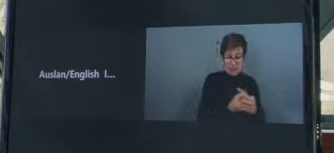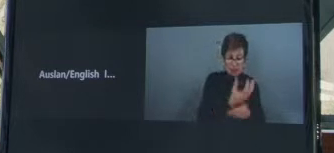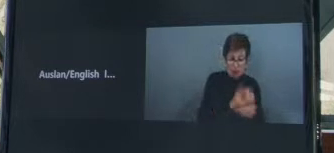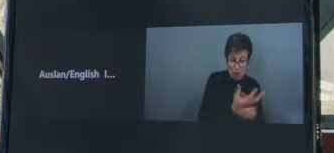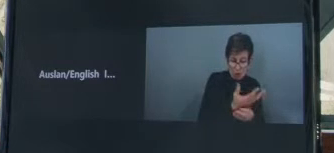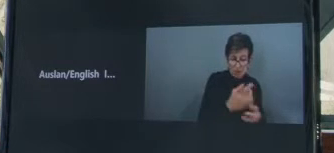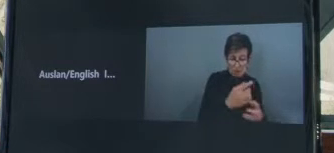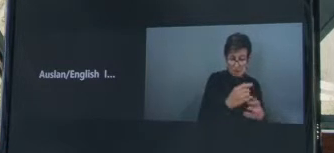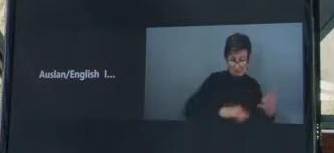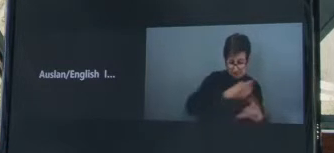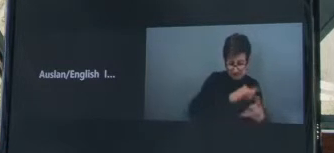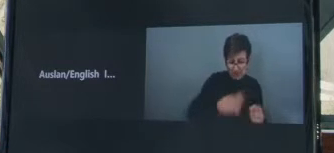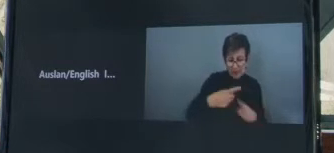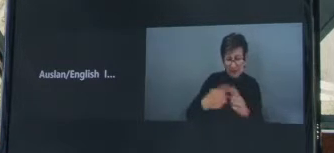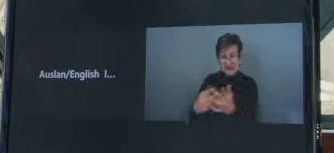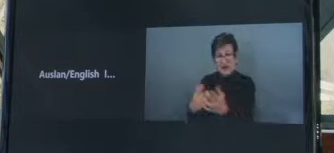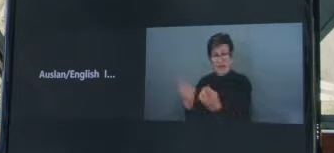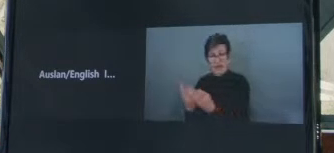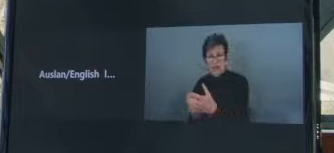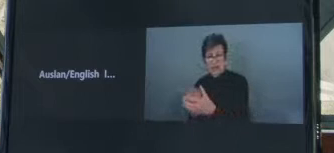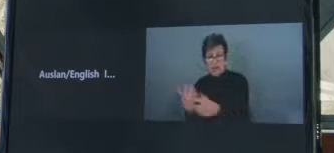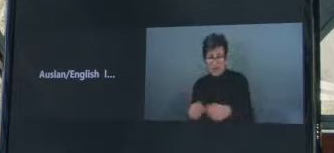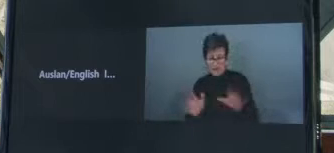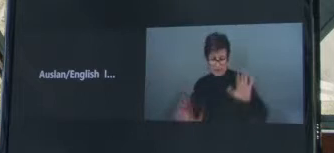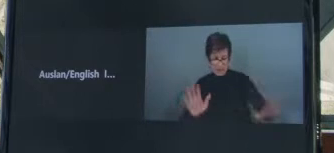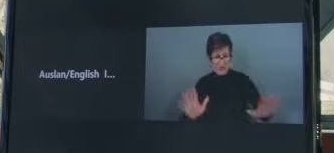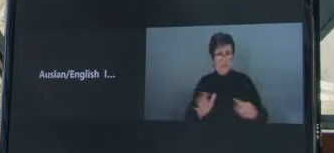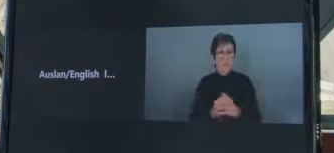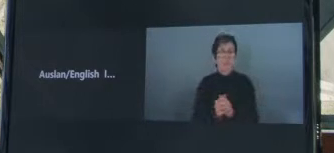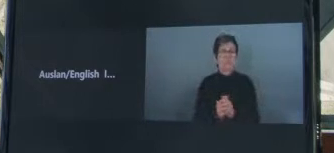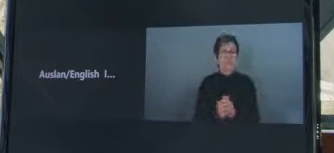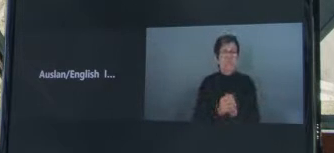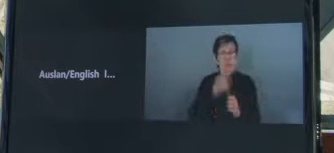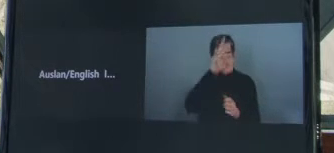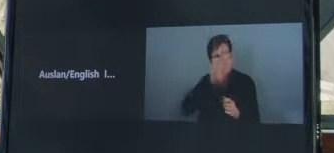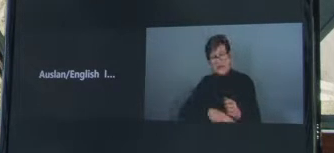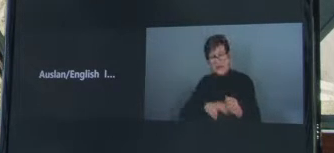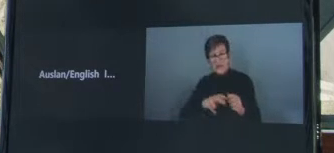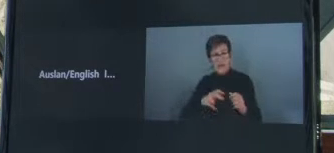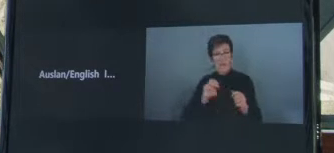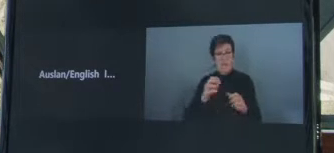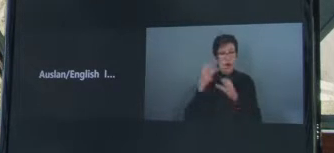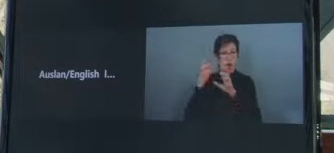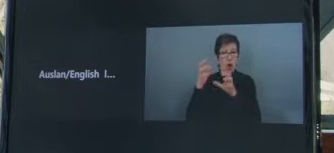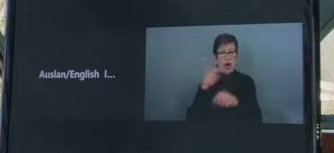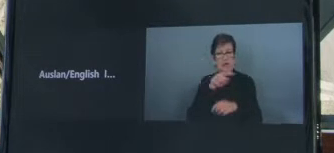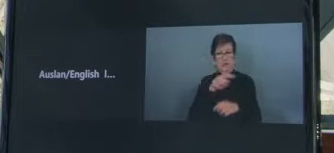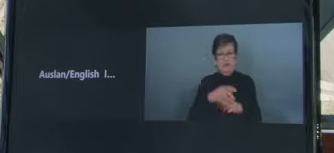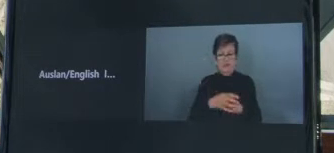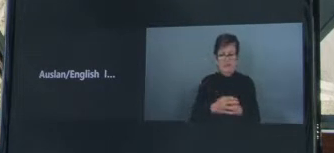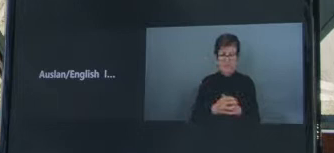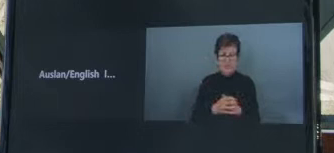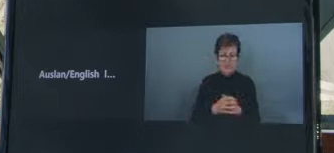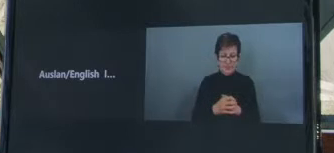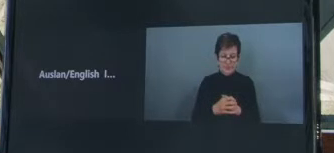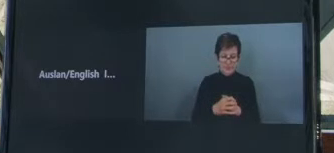One of the lowest hanging fruits in terms of materials on this chart is actually the coconut. And the coconut has, relative